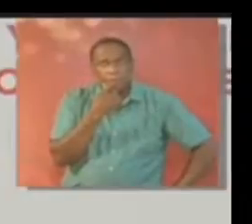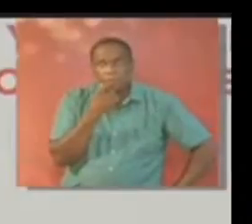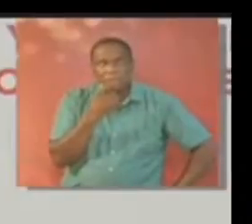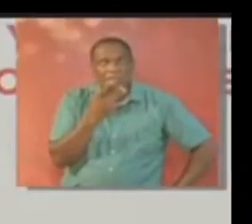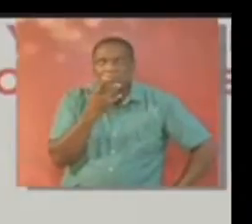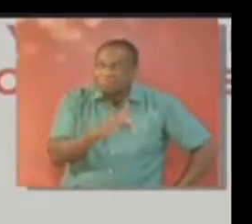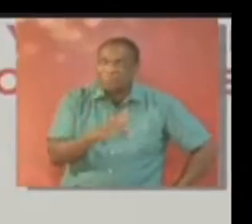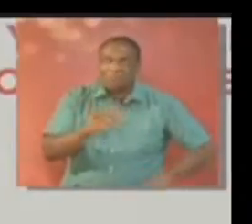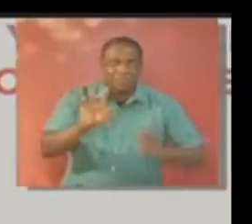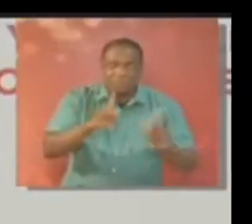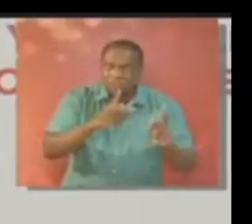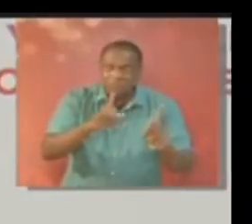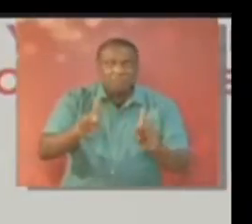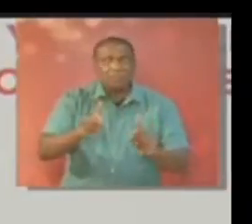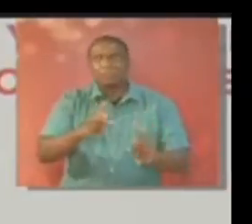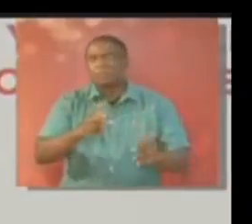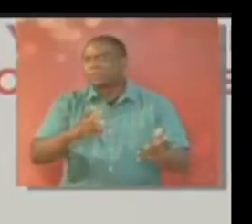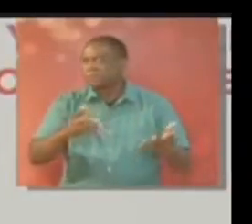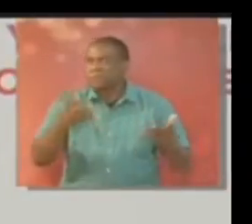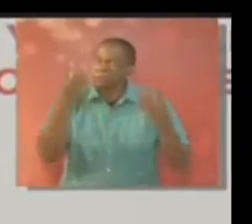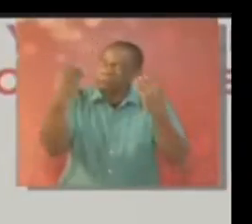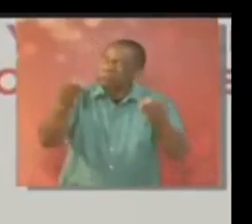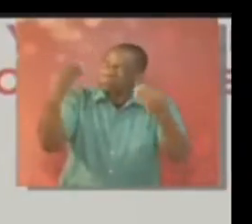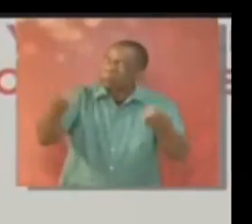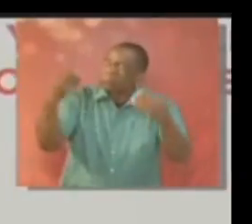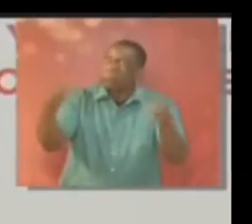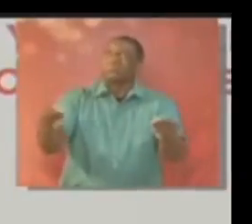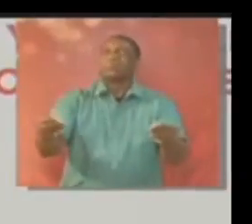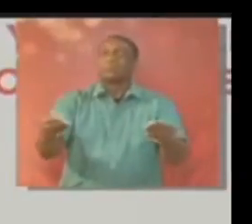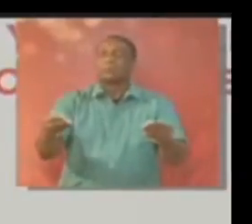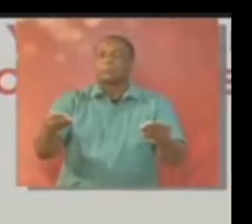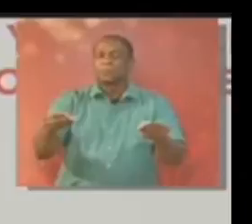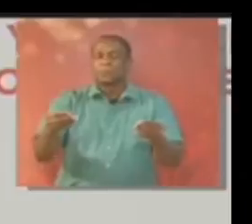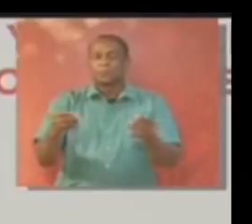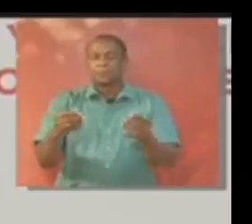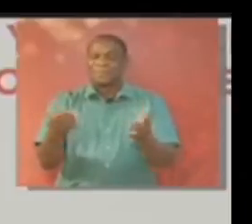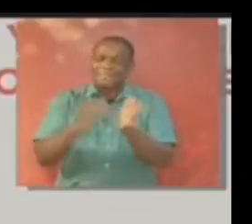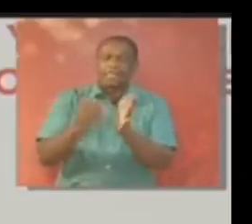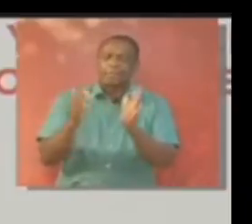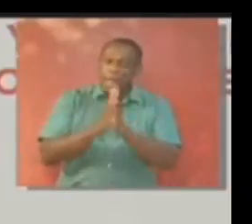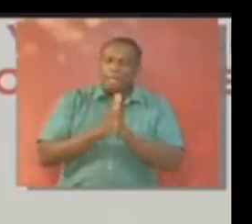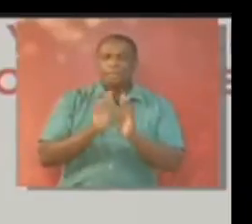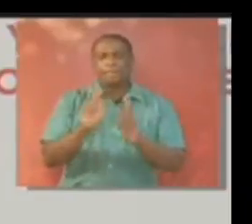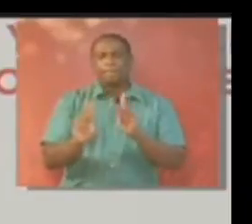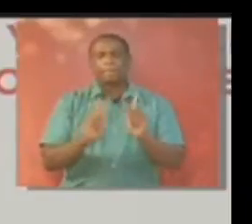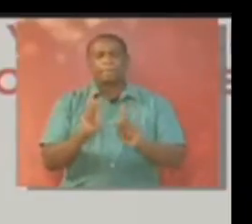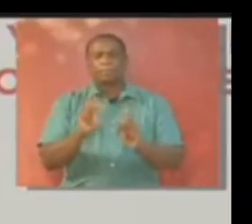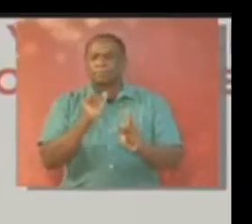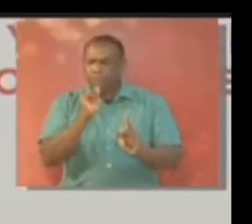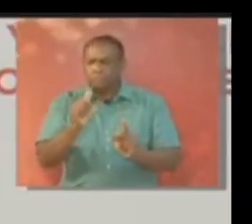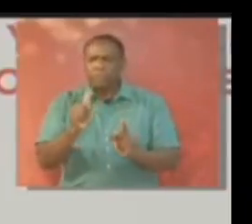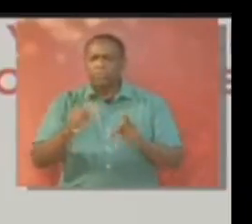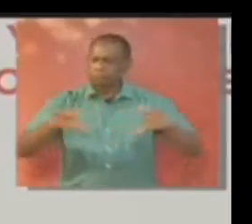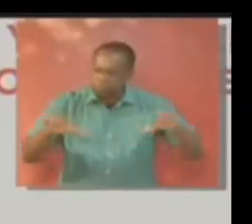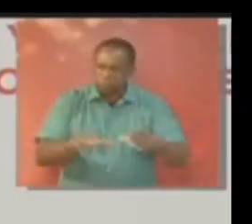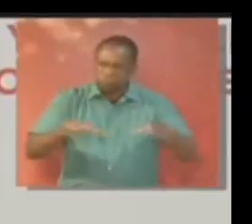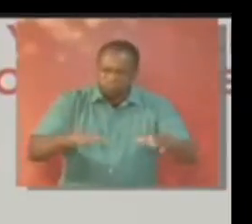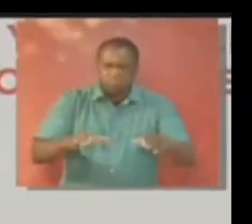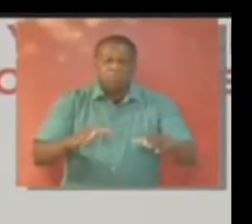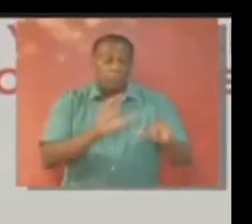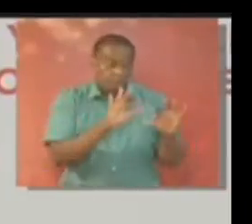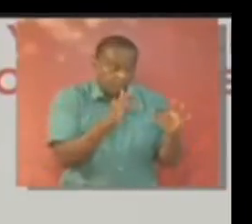people not to congregate outside of your immediate setting. And even when